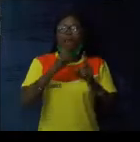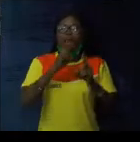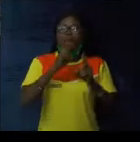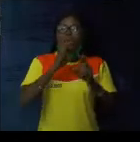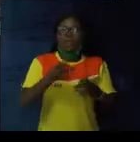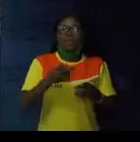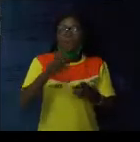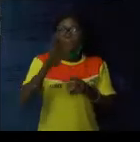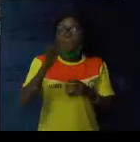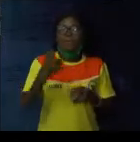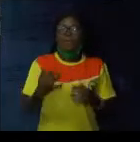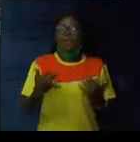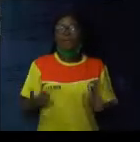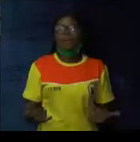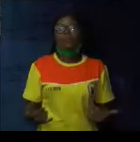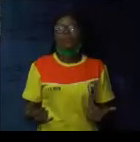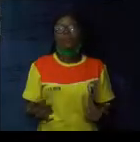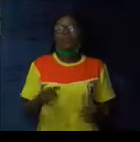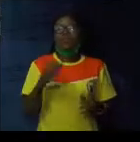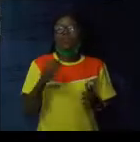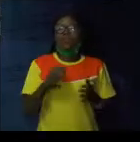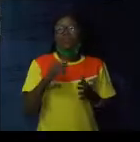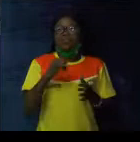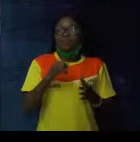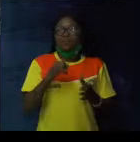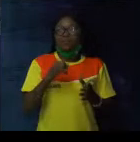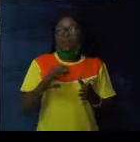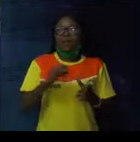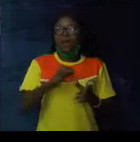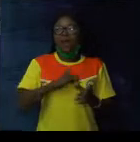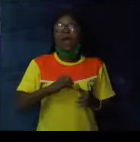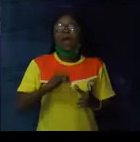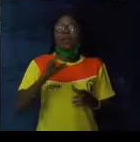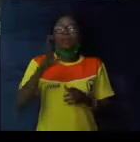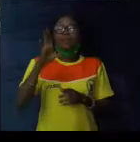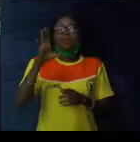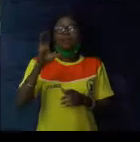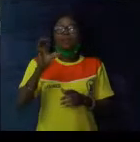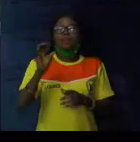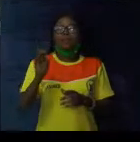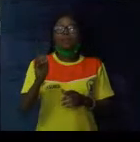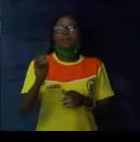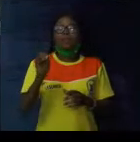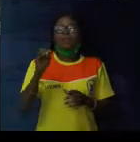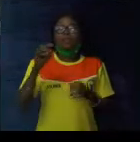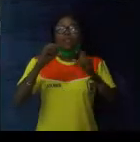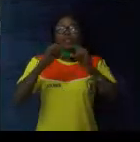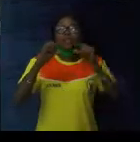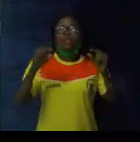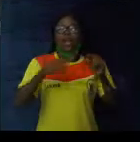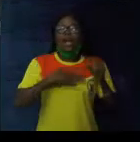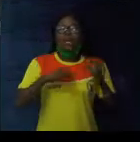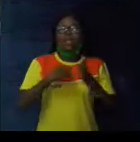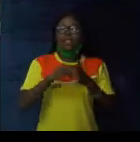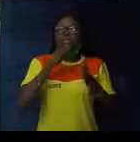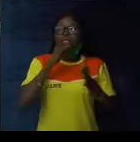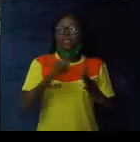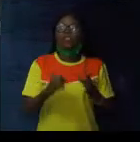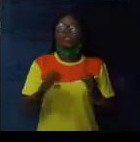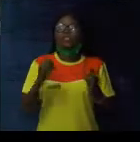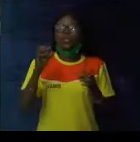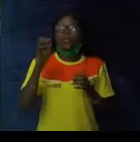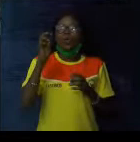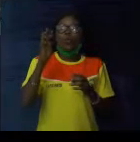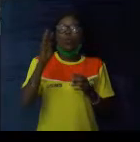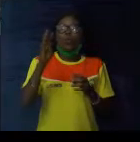degrees because the line stops on 50. But is it warm, cold or freezing? I presume that it is warm. Remember that the